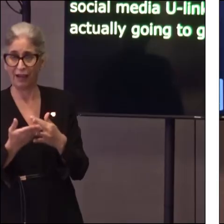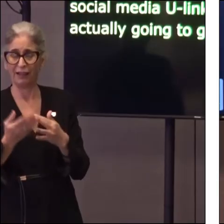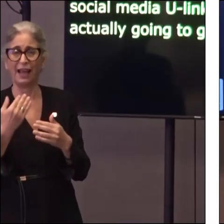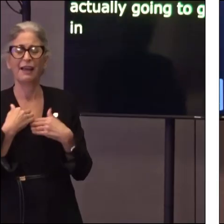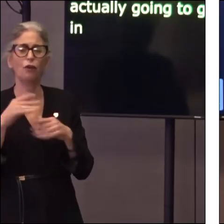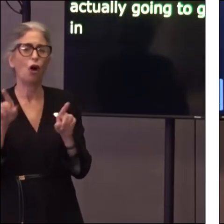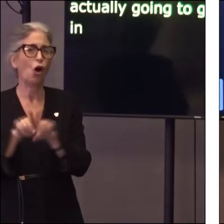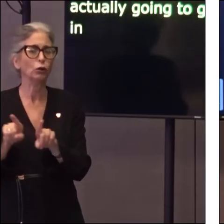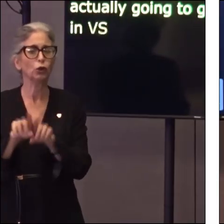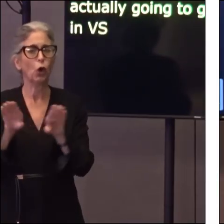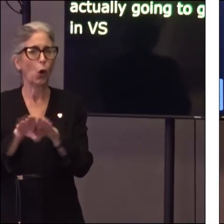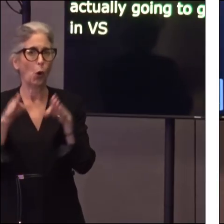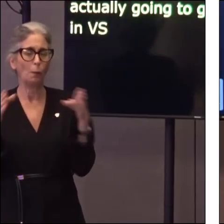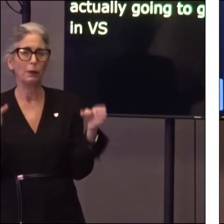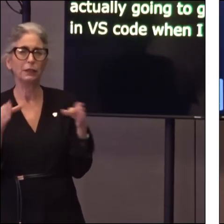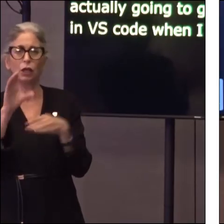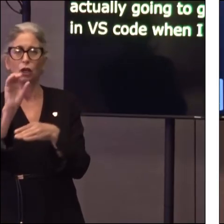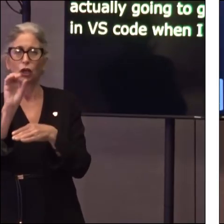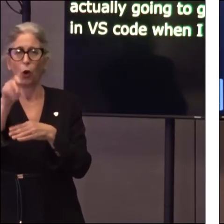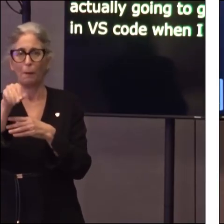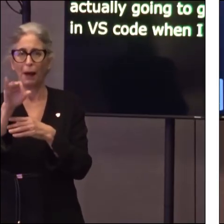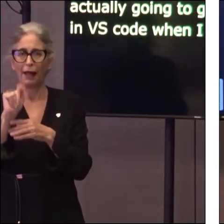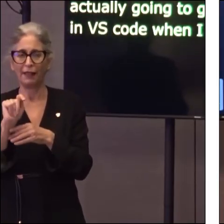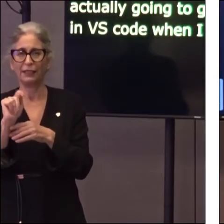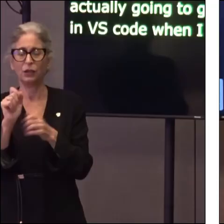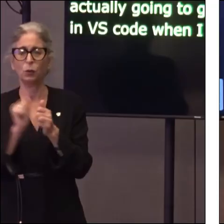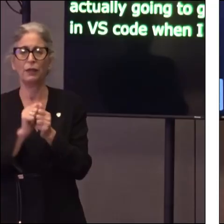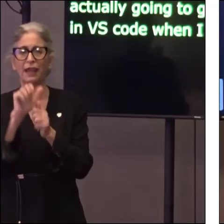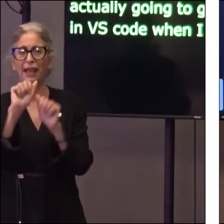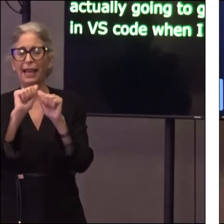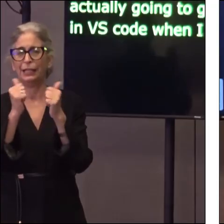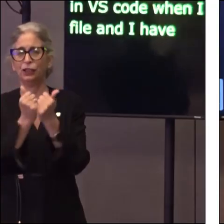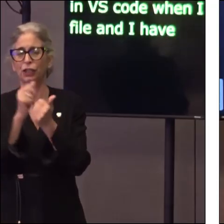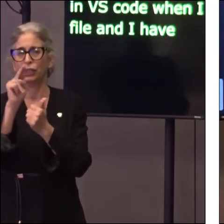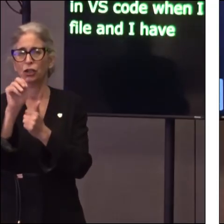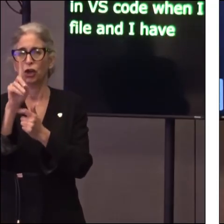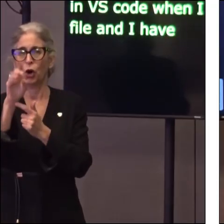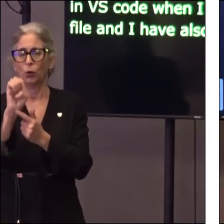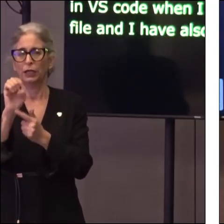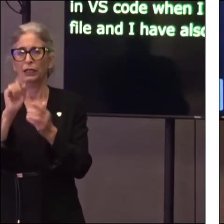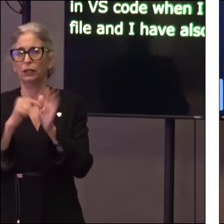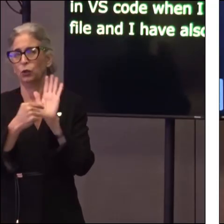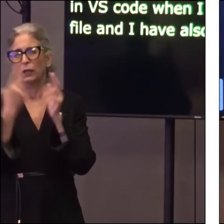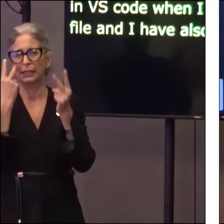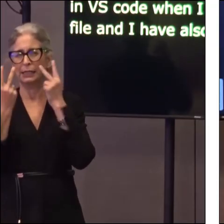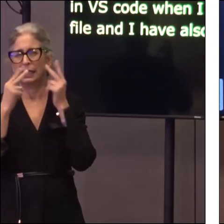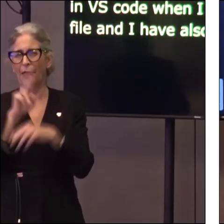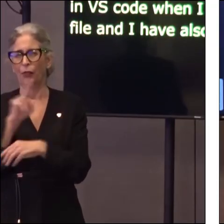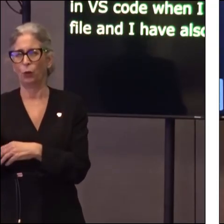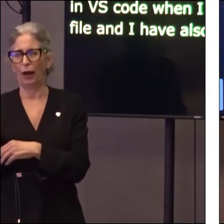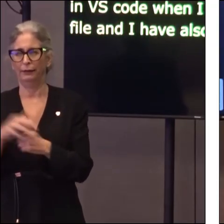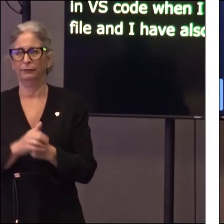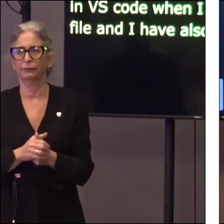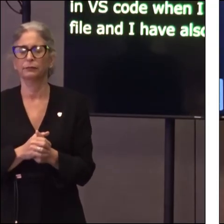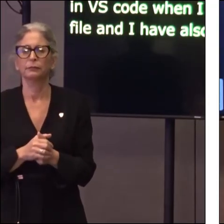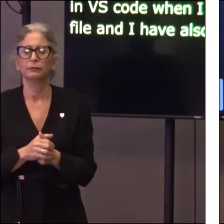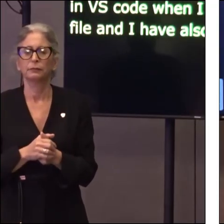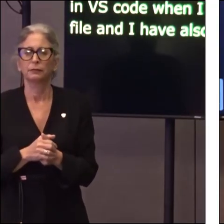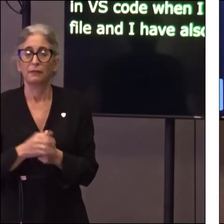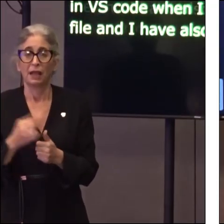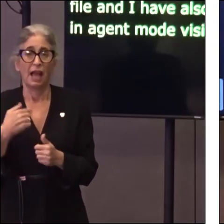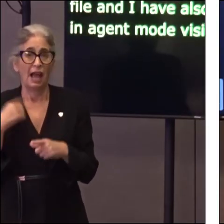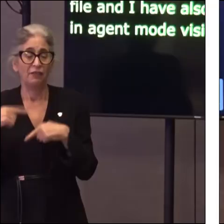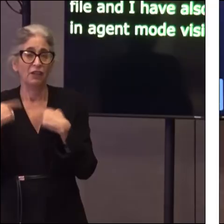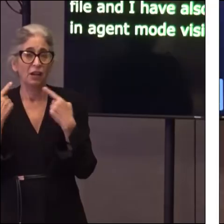have also opened Copilot in agent mode, visible to the right. Now, I've actually done